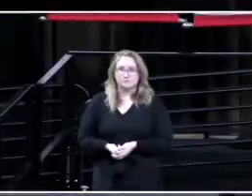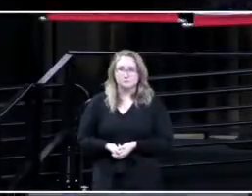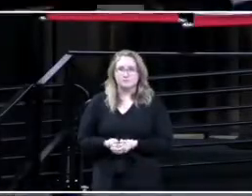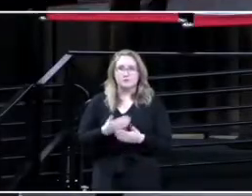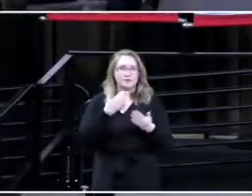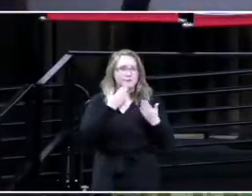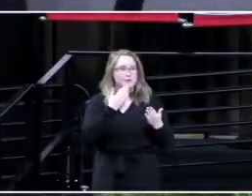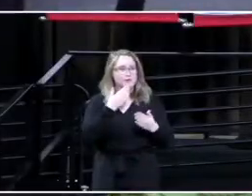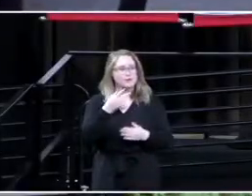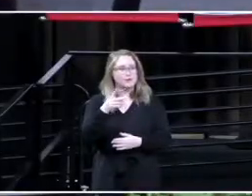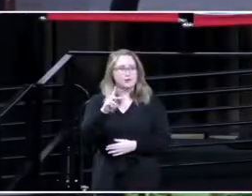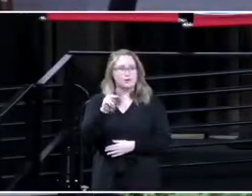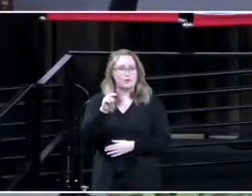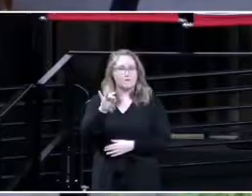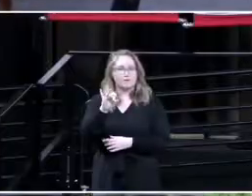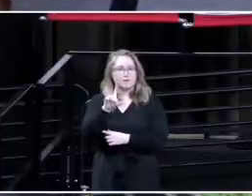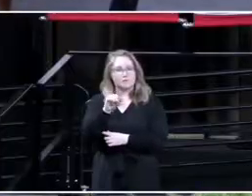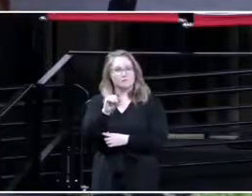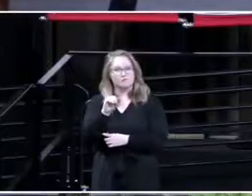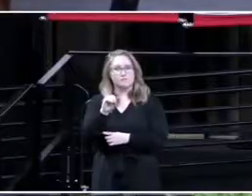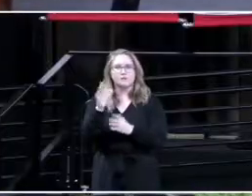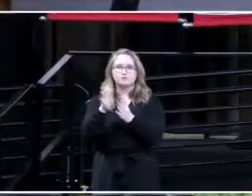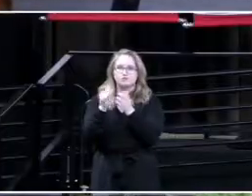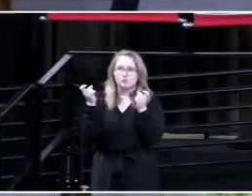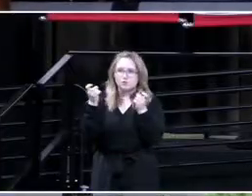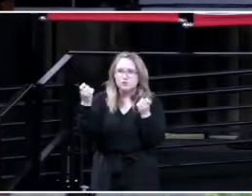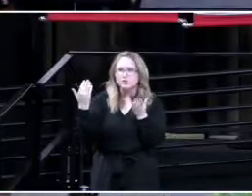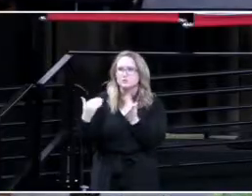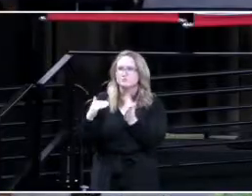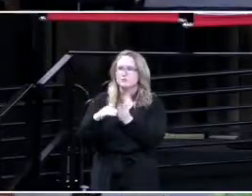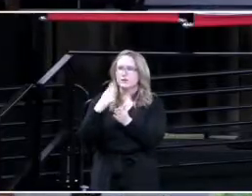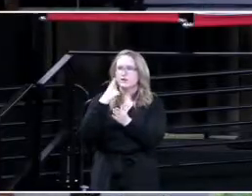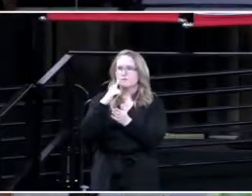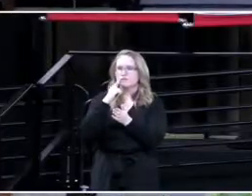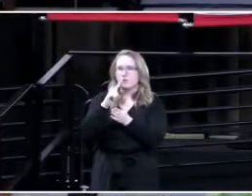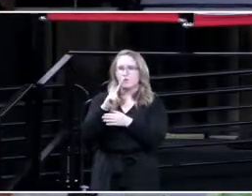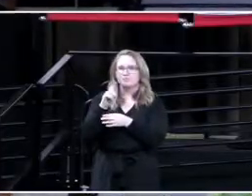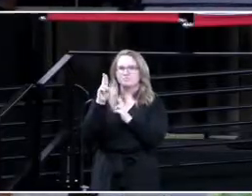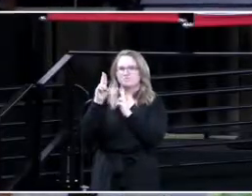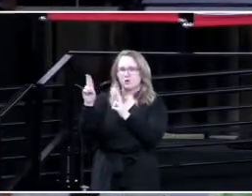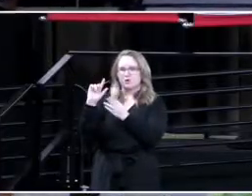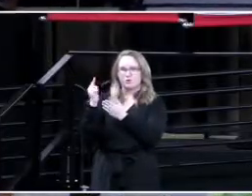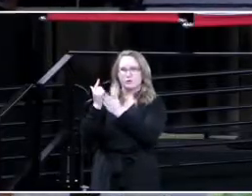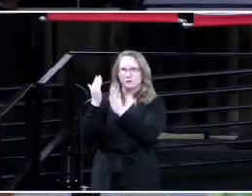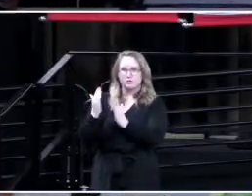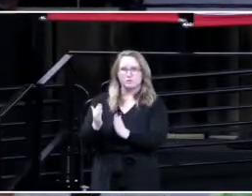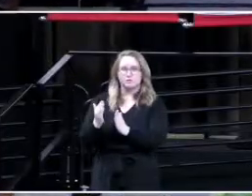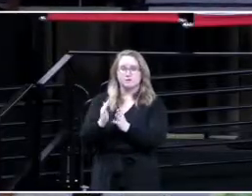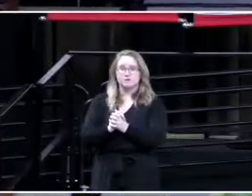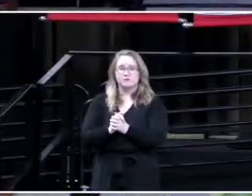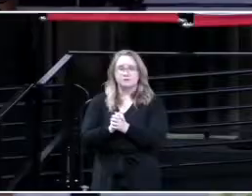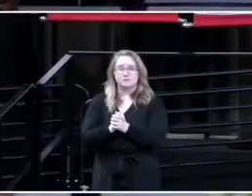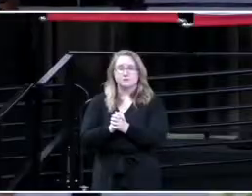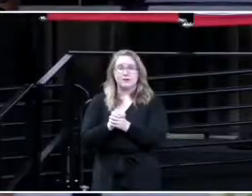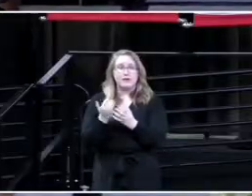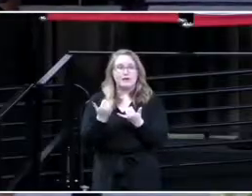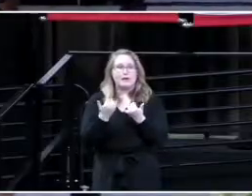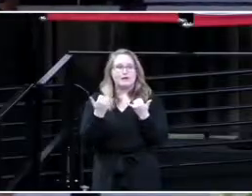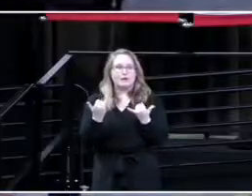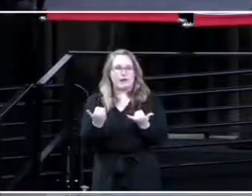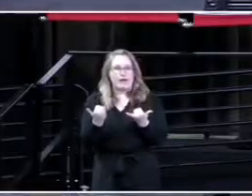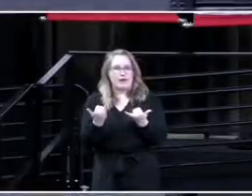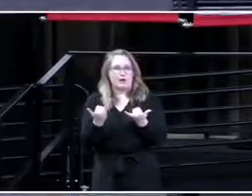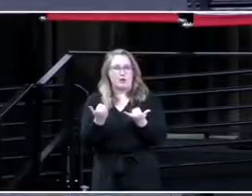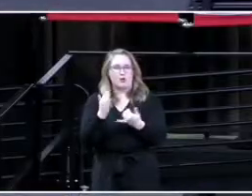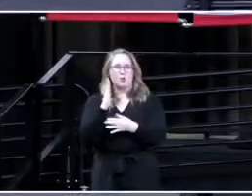Thank you, Provost Noviello, and congratulations again to all of this year's honor graduates. And now, it